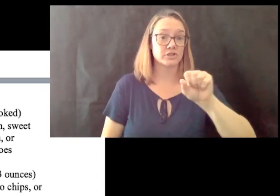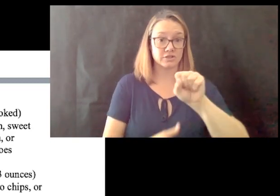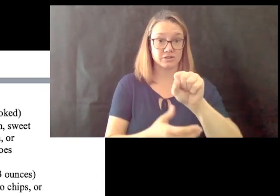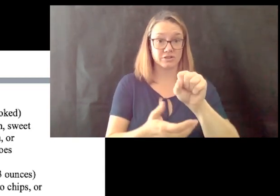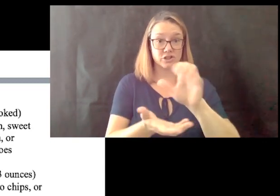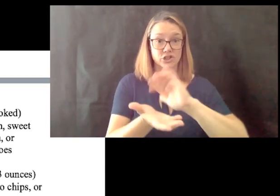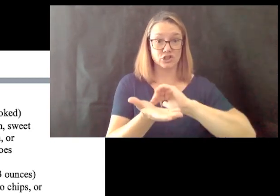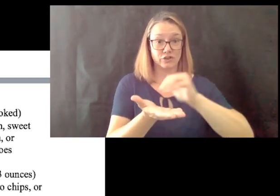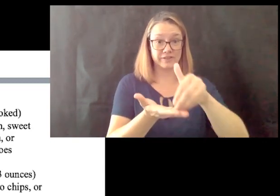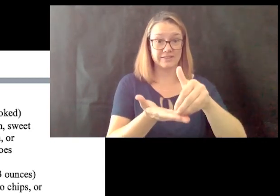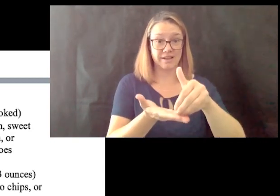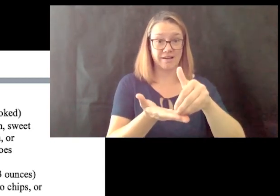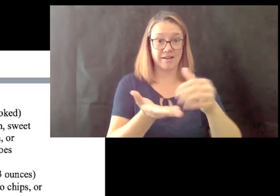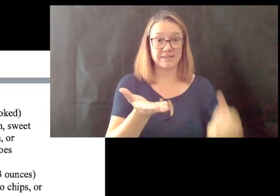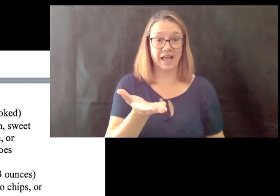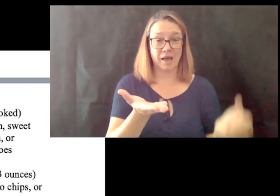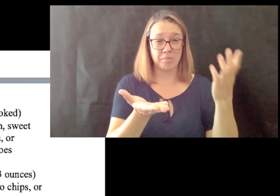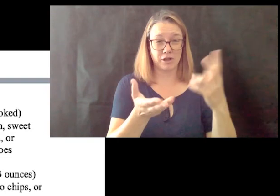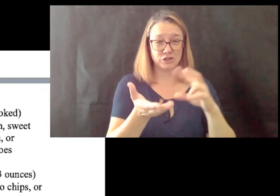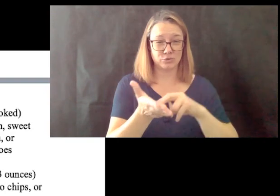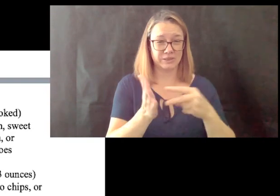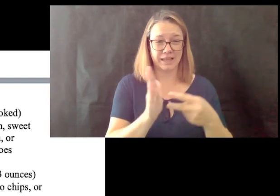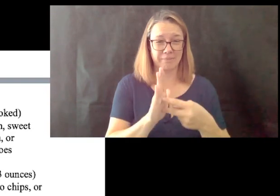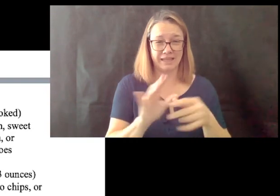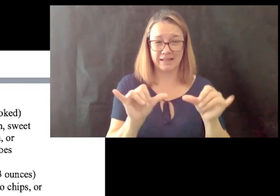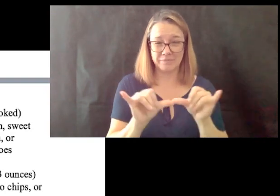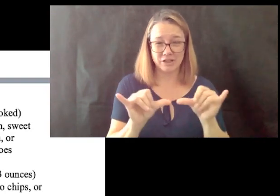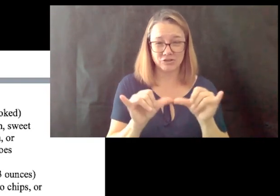serving sizes, what does that mean?